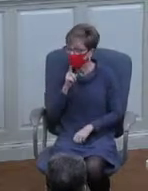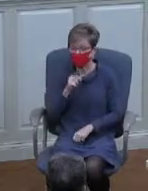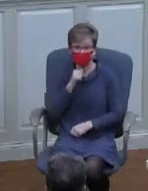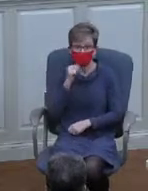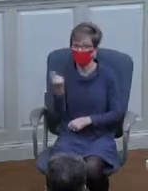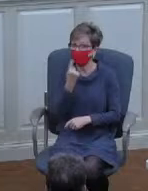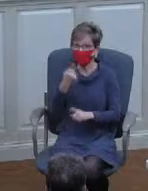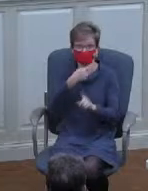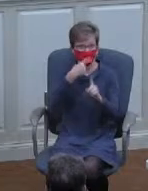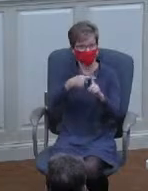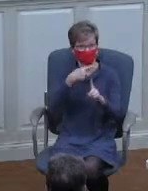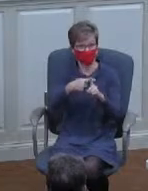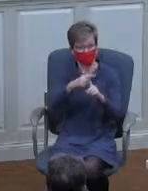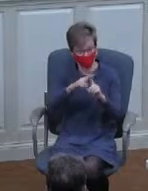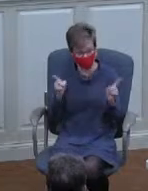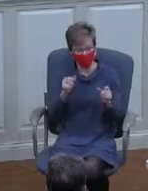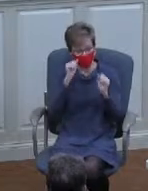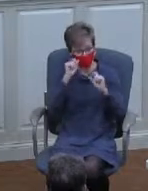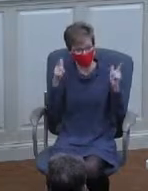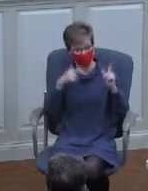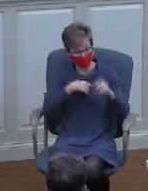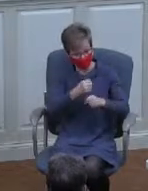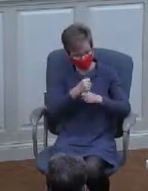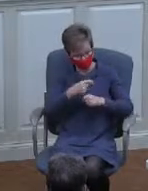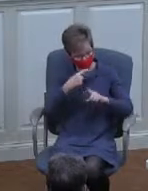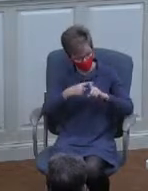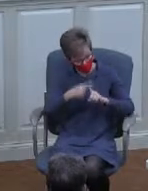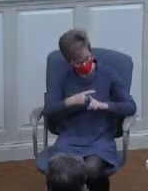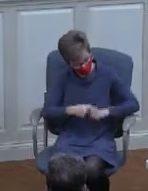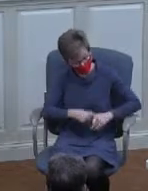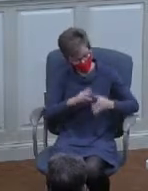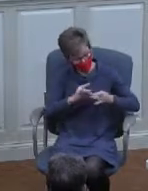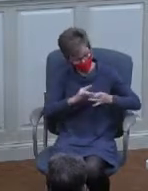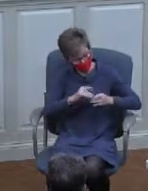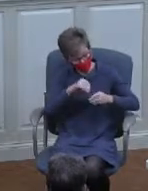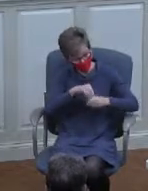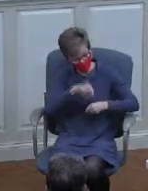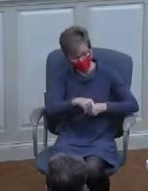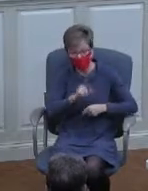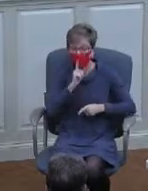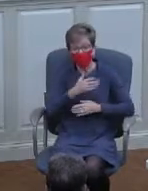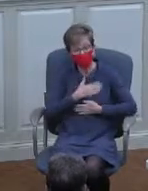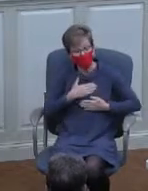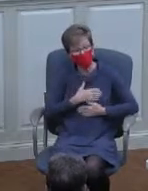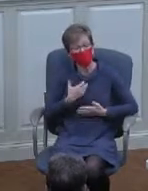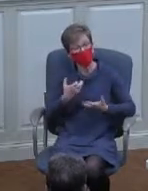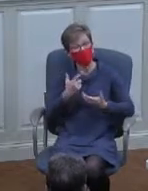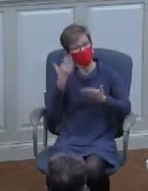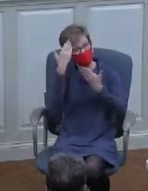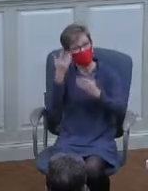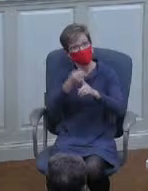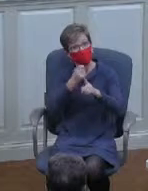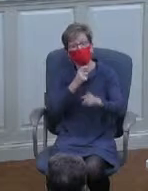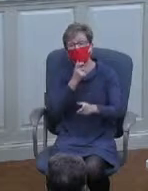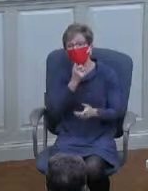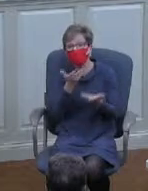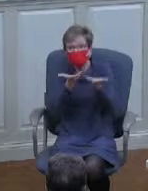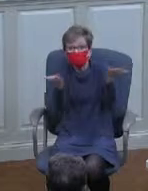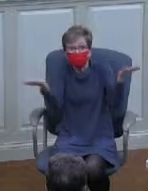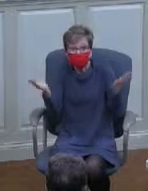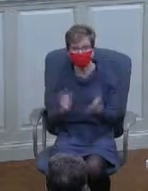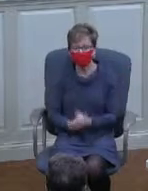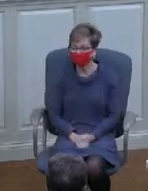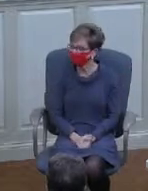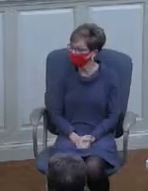positive. So this was positive, and I really appreciate it, but I would love to know who it's from.